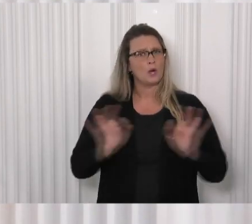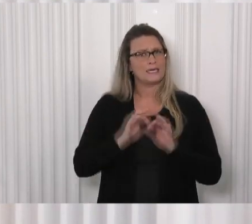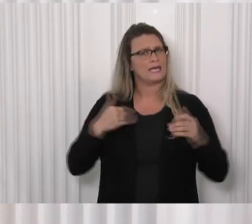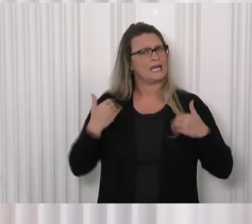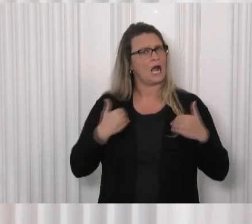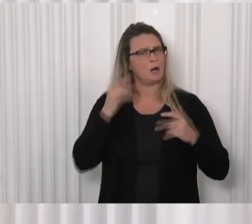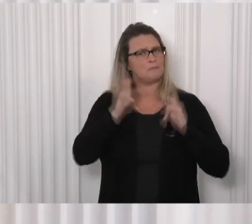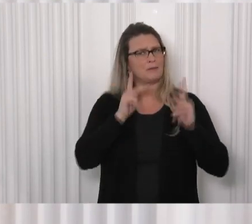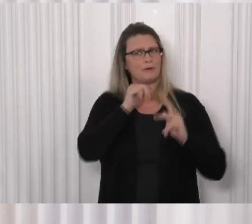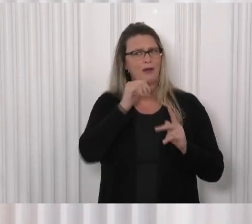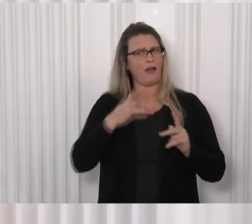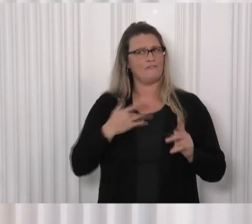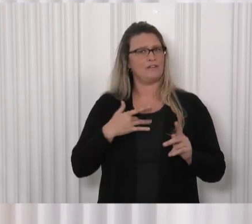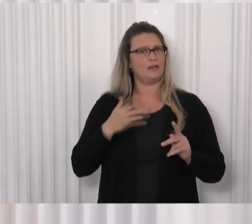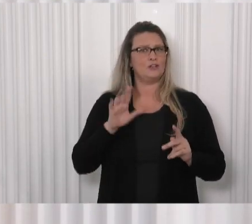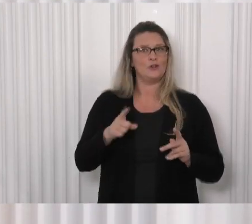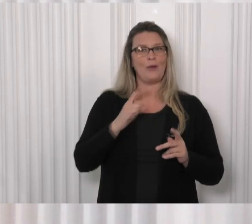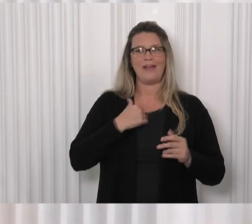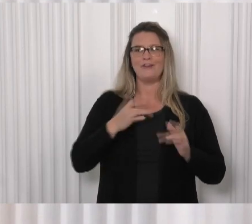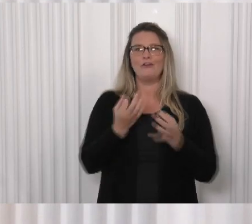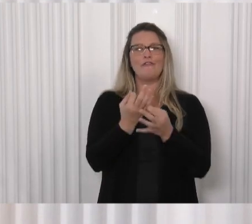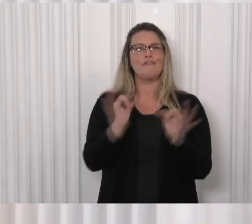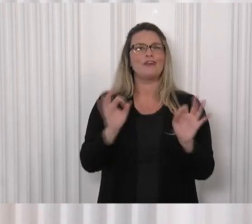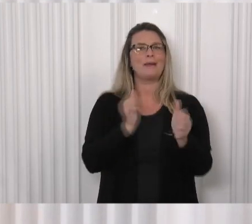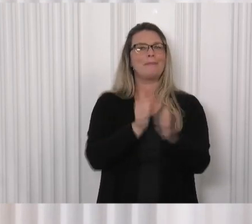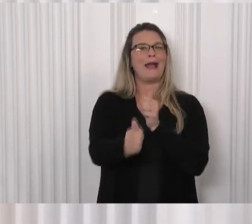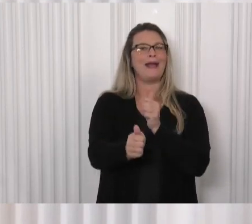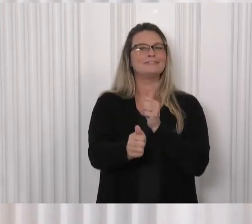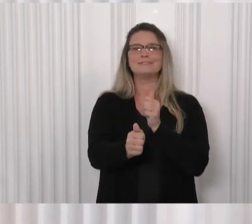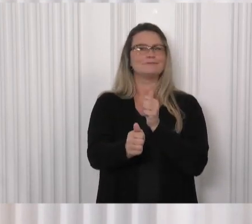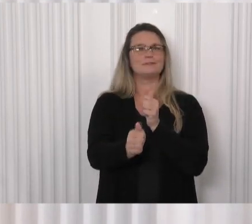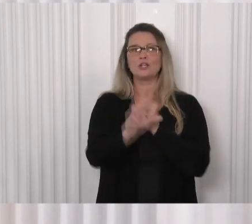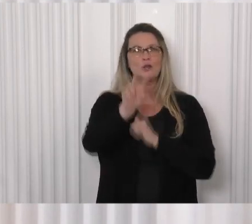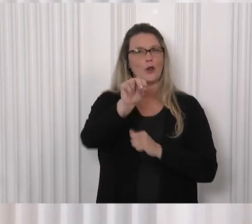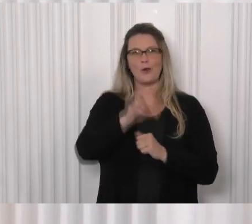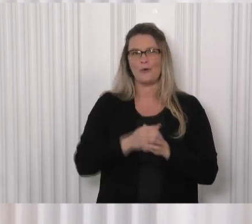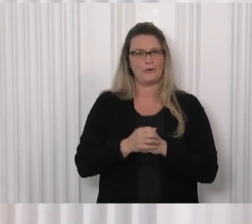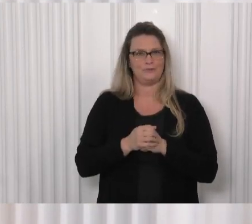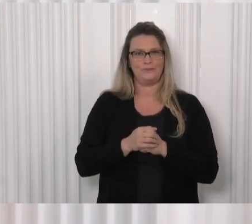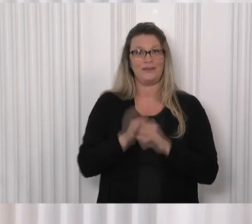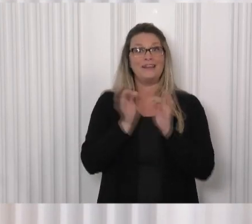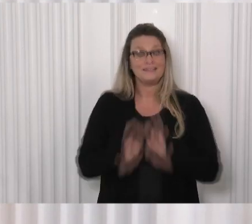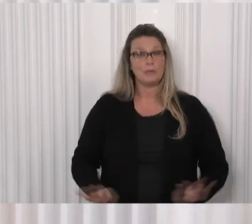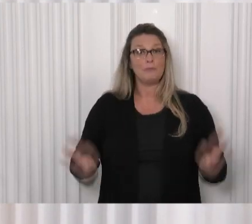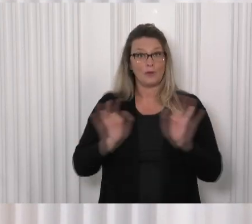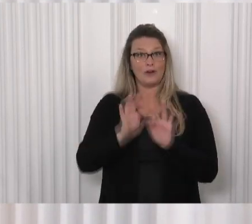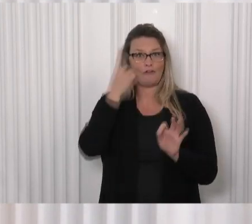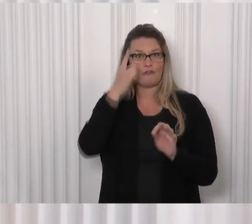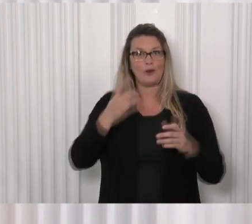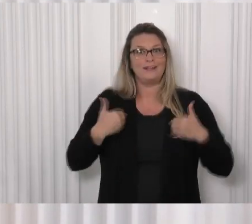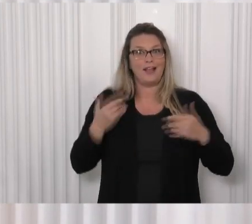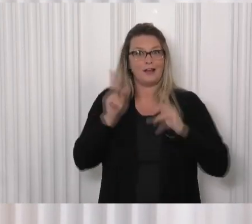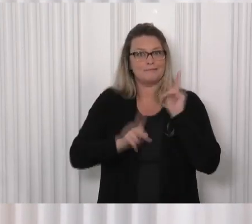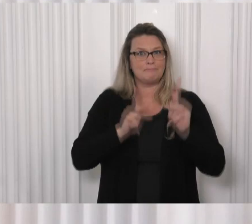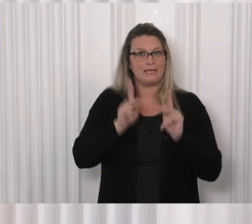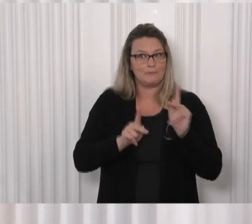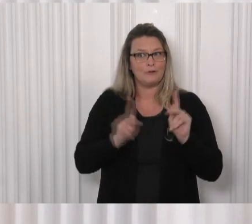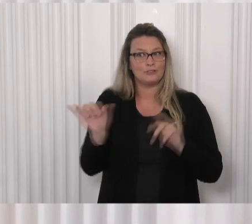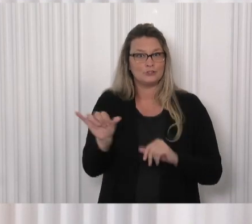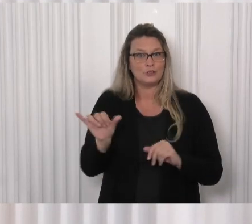like somehow they've gotten a free pass from this, because they haven't. So it's just as important that young people in our